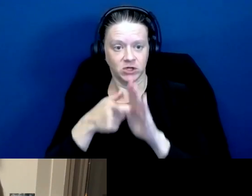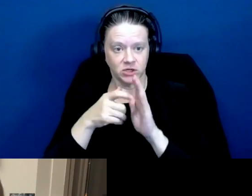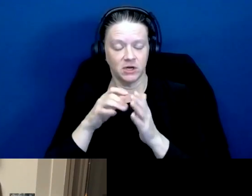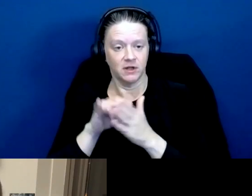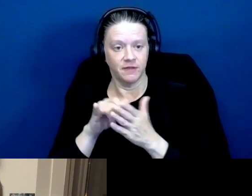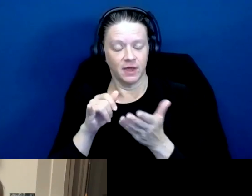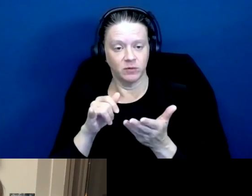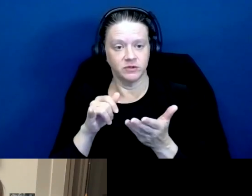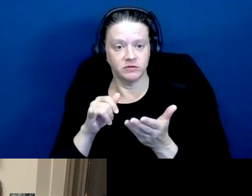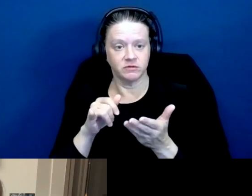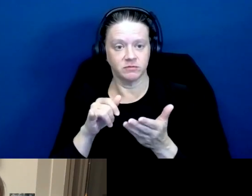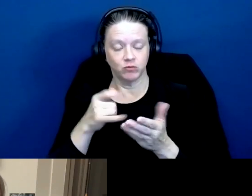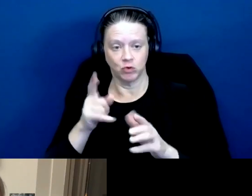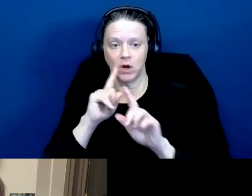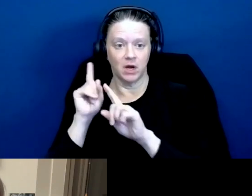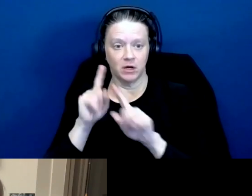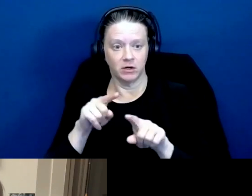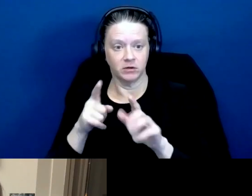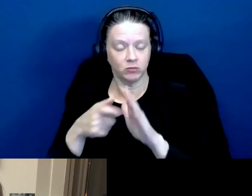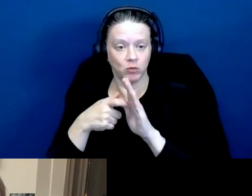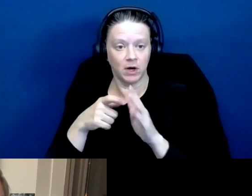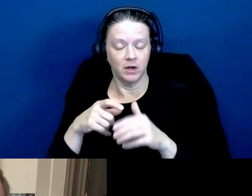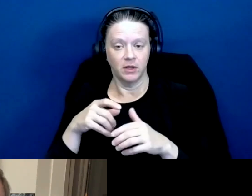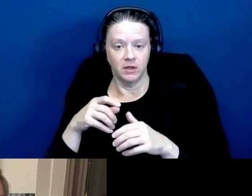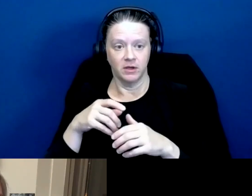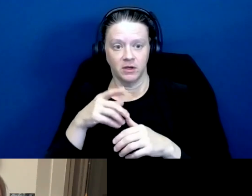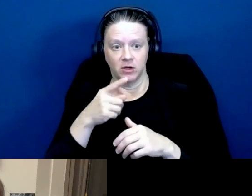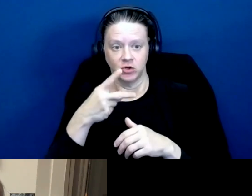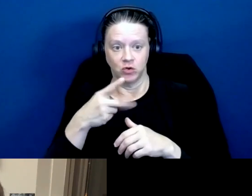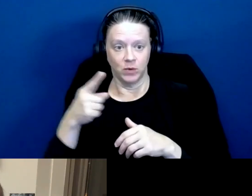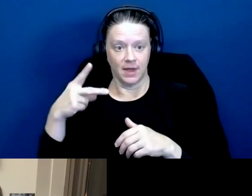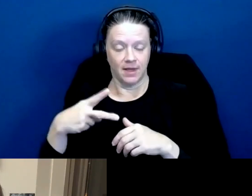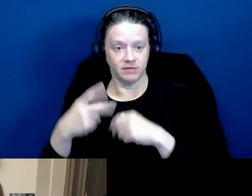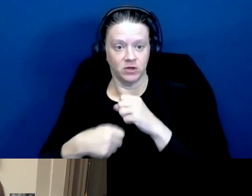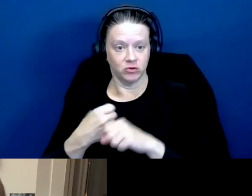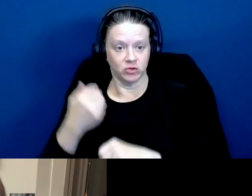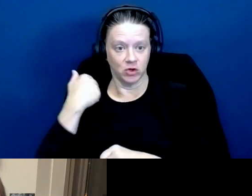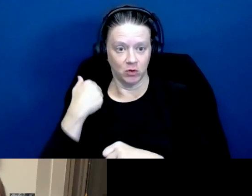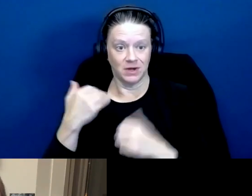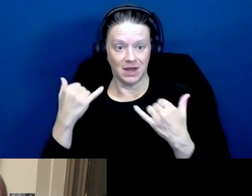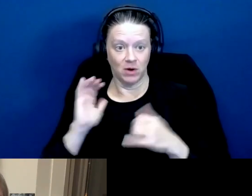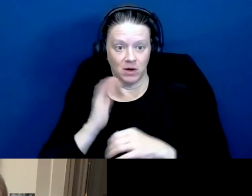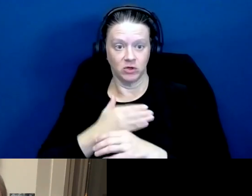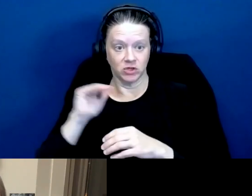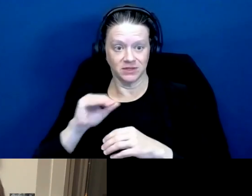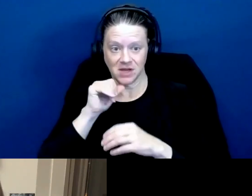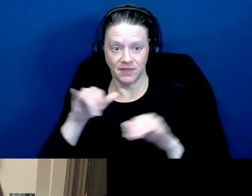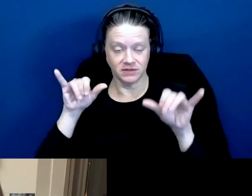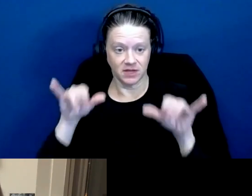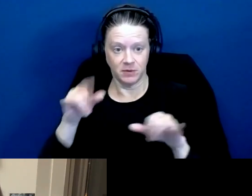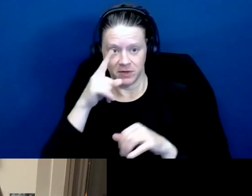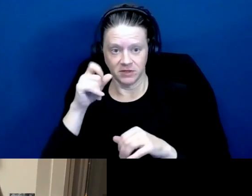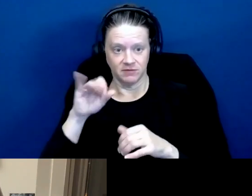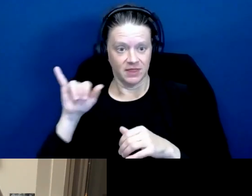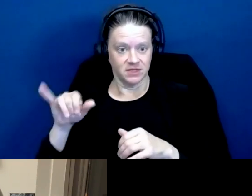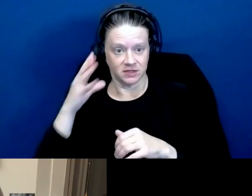about 2.5 years ago. And since getting that vaccine, our child is not the same. Because of this experience, we are extremely hesitant